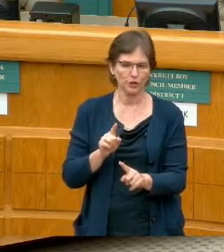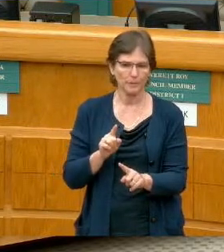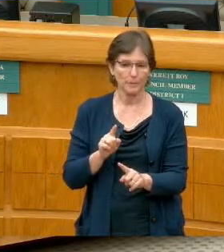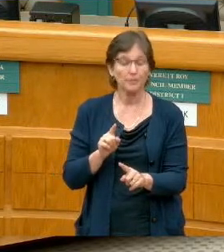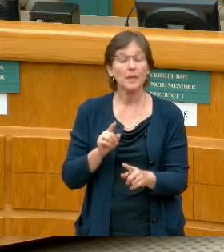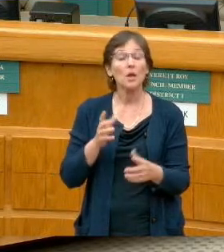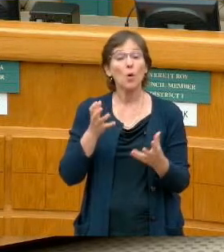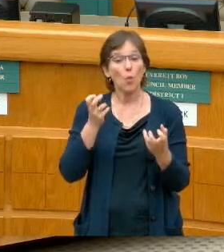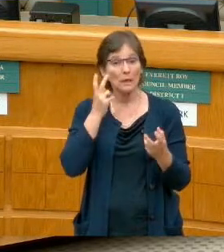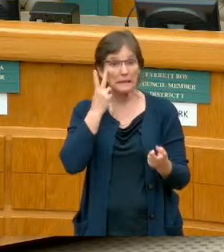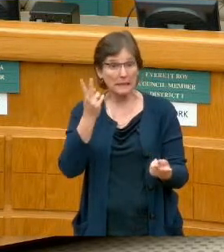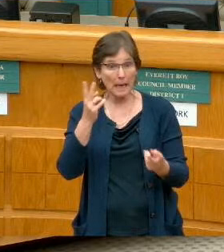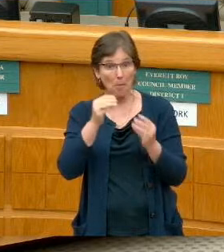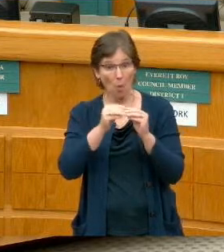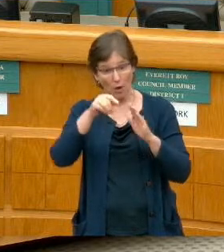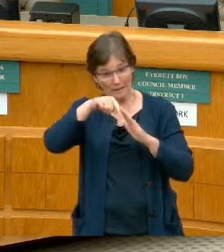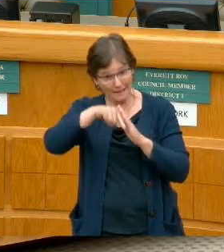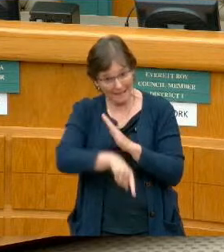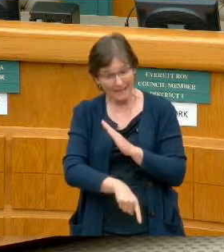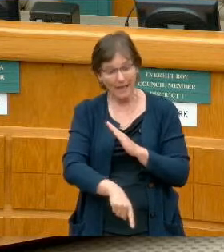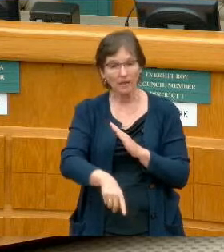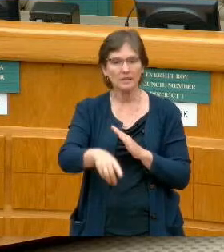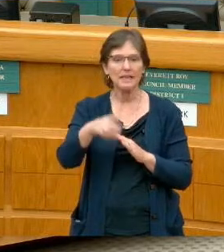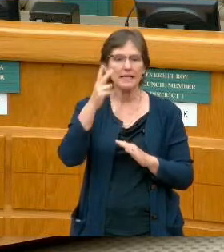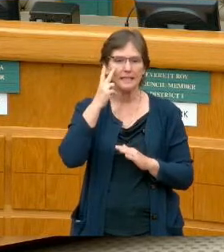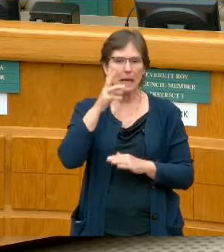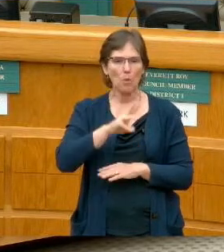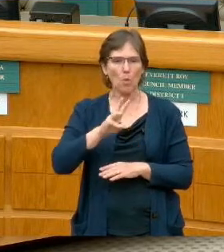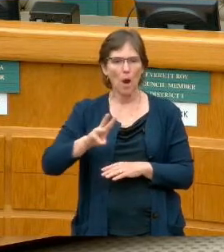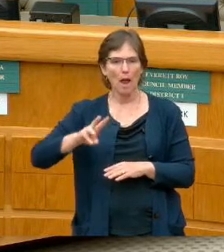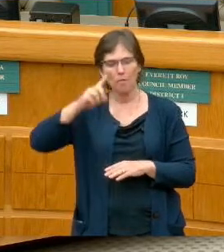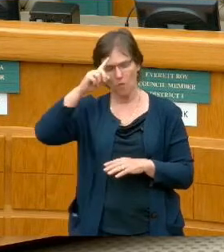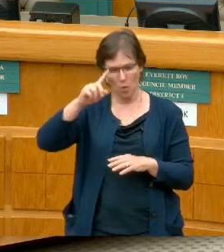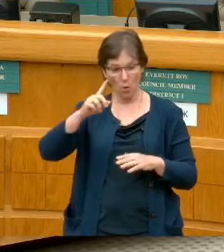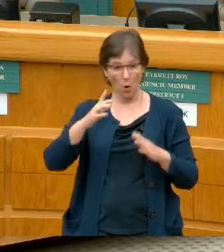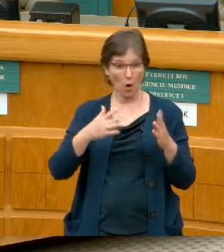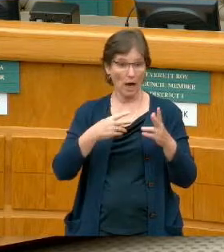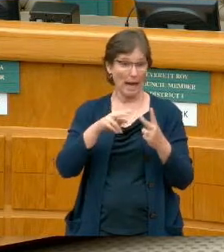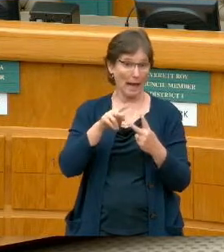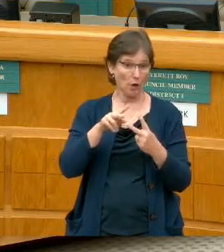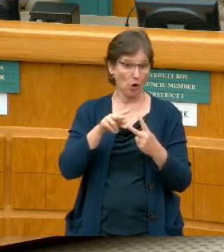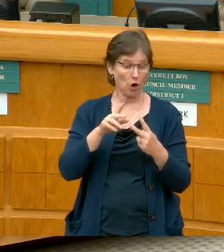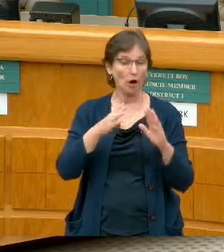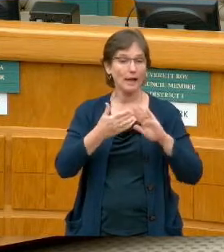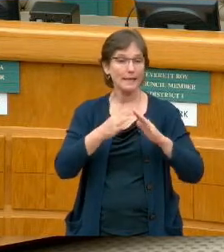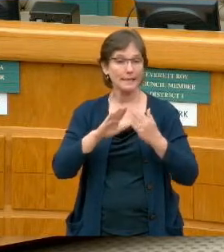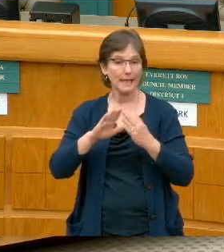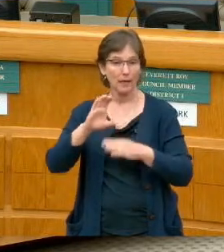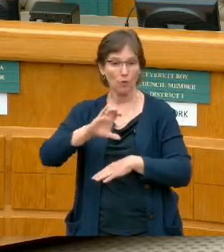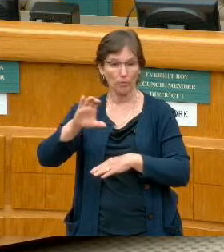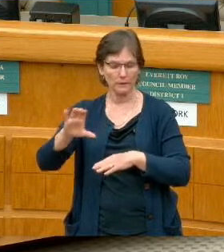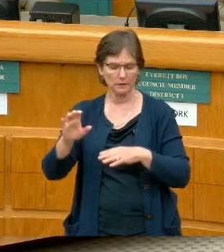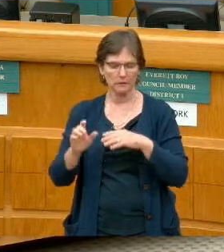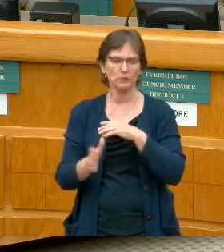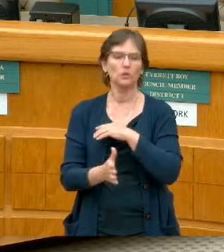at the city or the county to find out what the governor's latest orders are. And so let me just begin